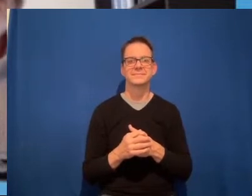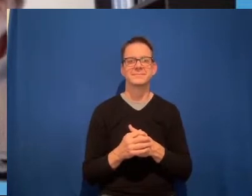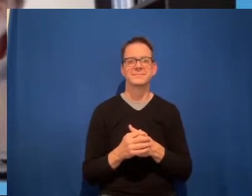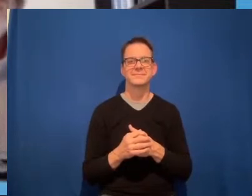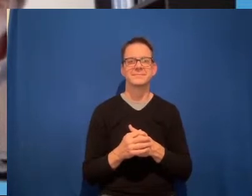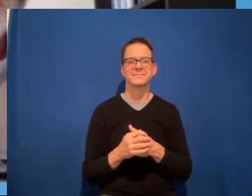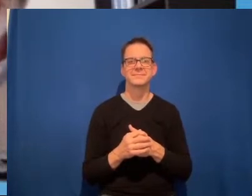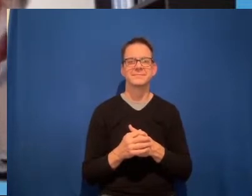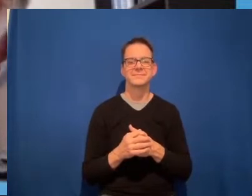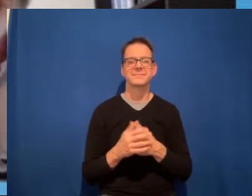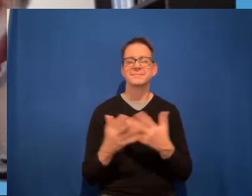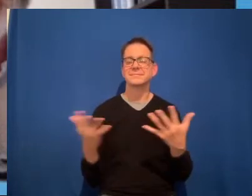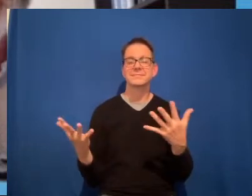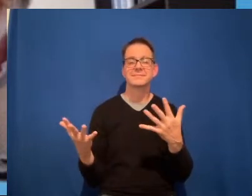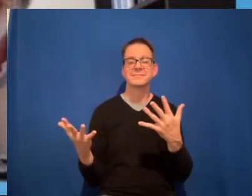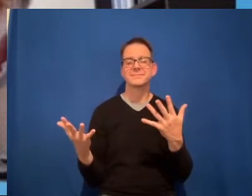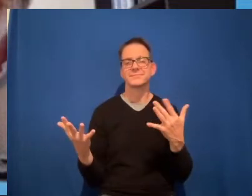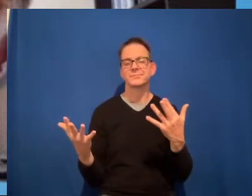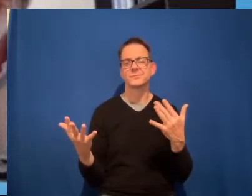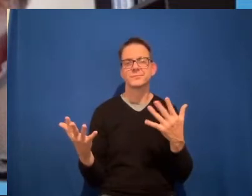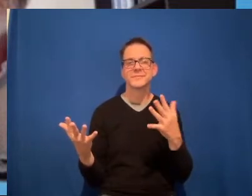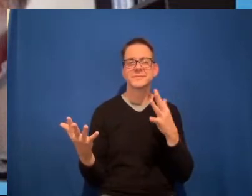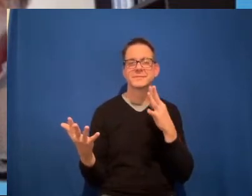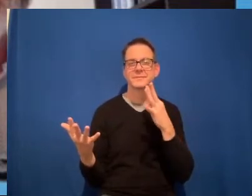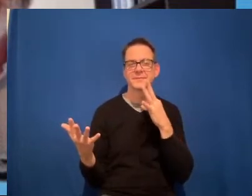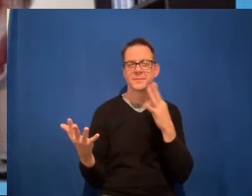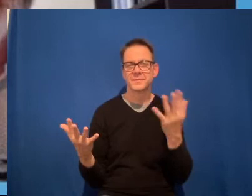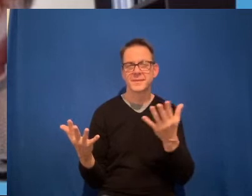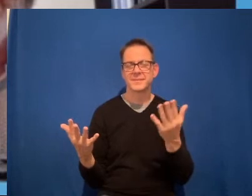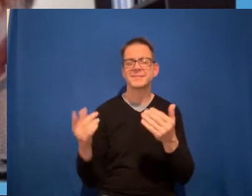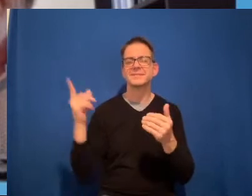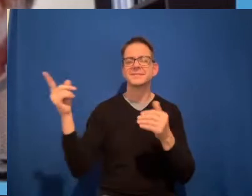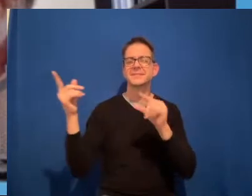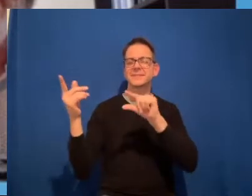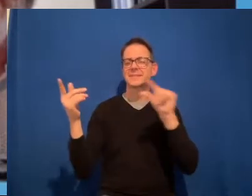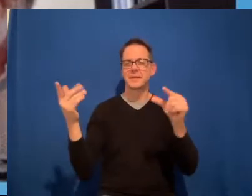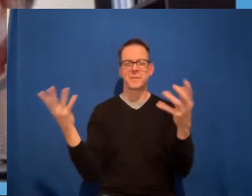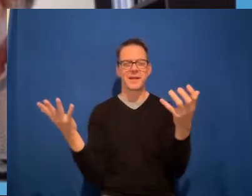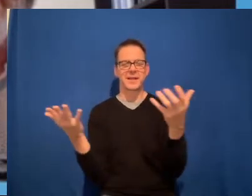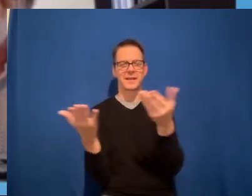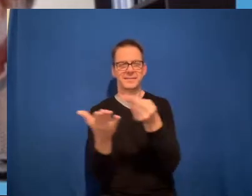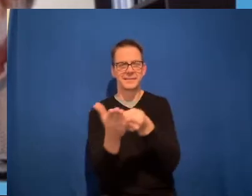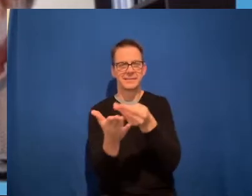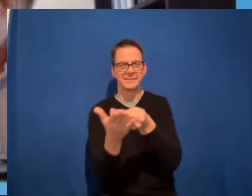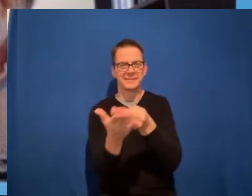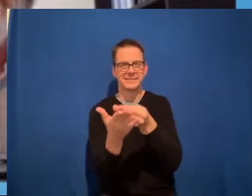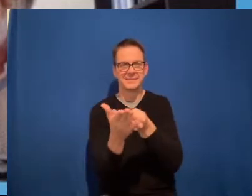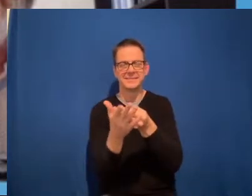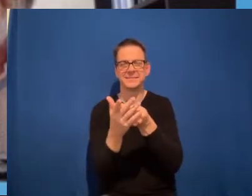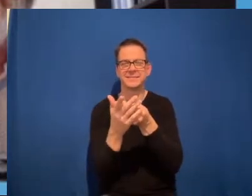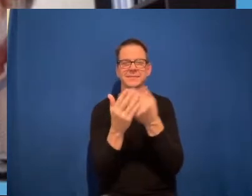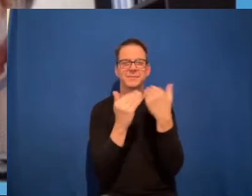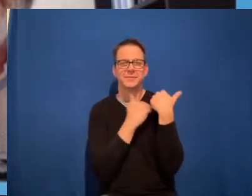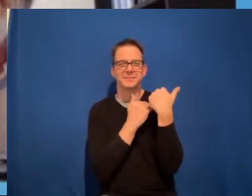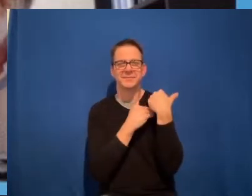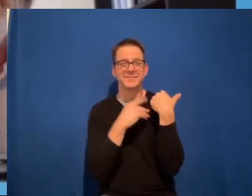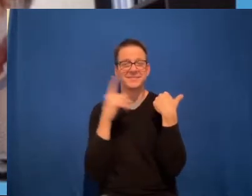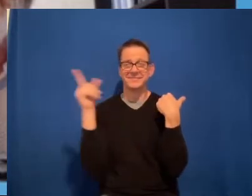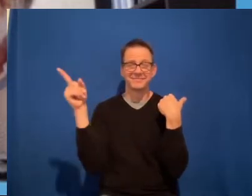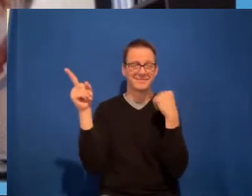mean, for a person that wants to be fiscally responsible, they're not very good at showing